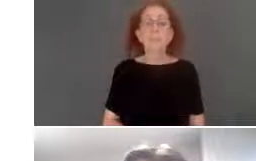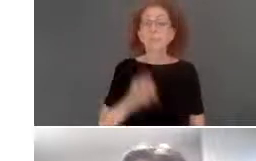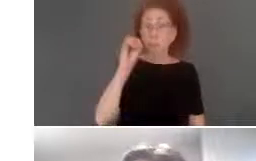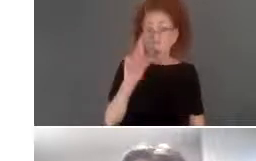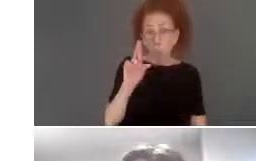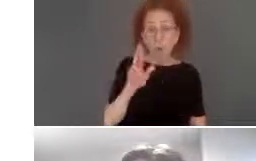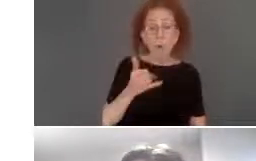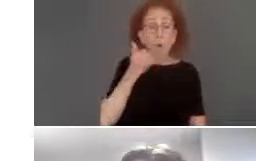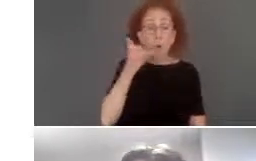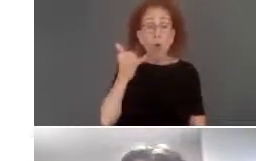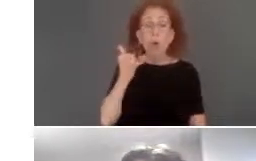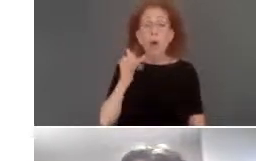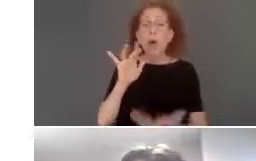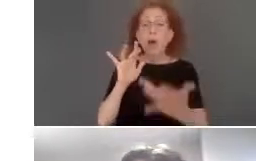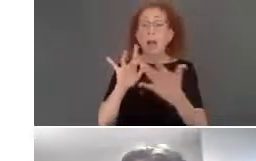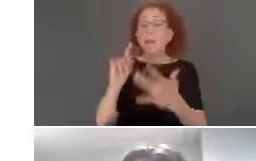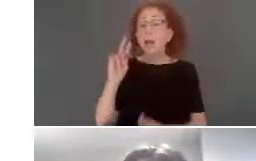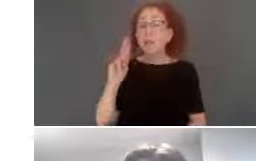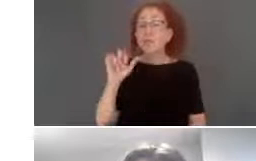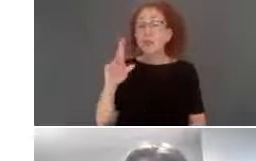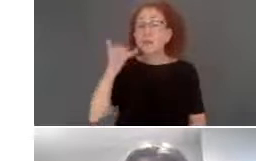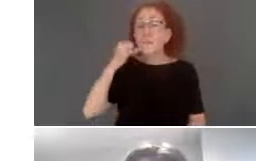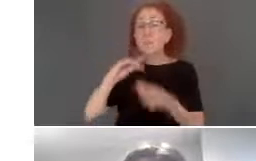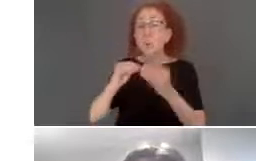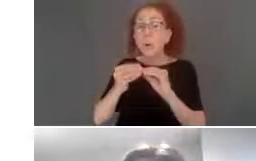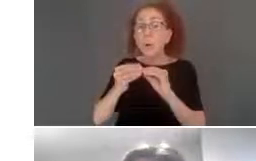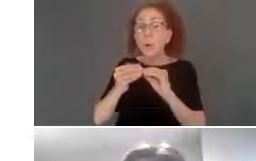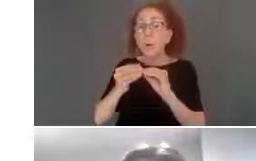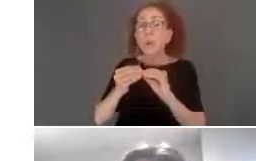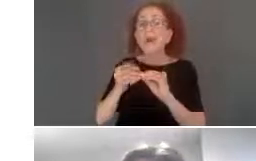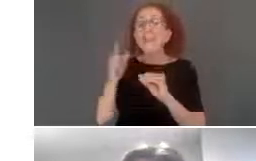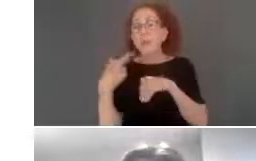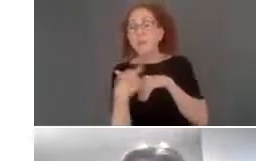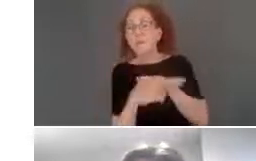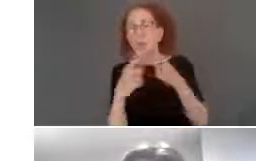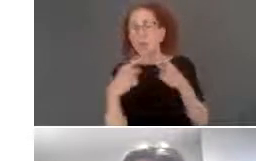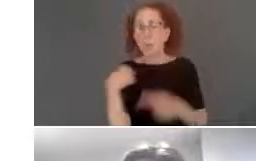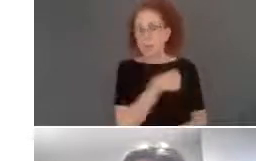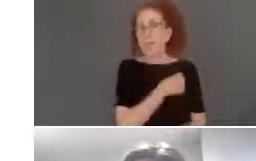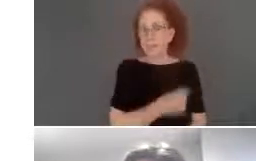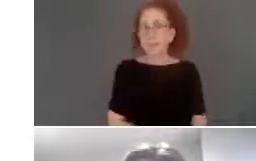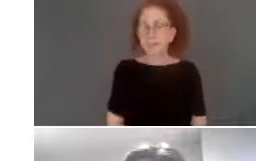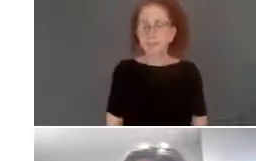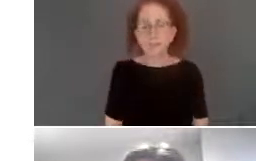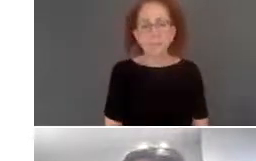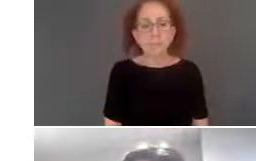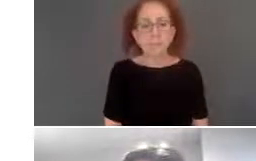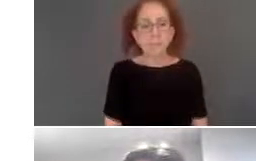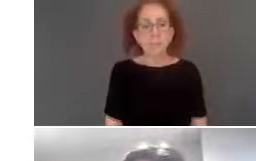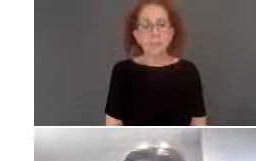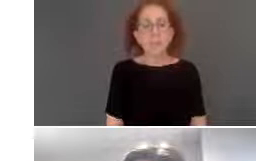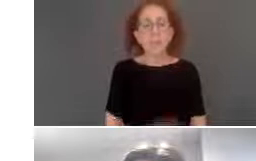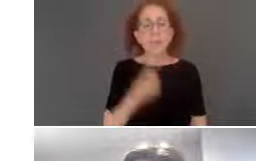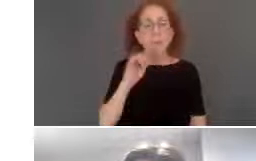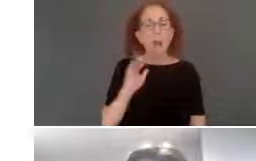call the contact tracing line, and then they will make the referral to our temporary